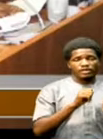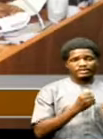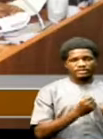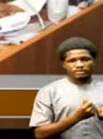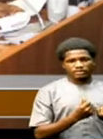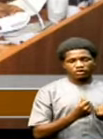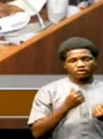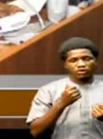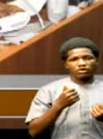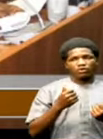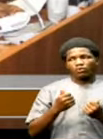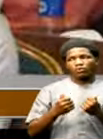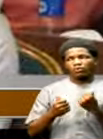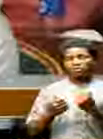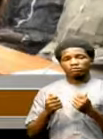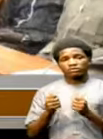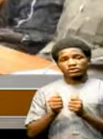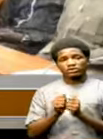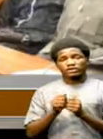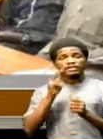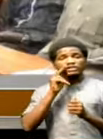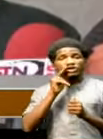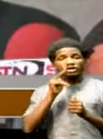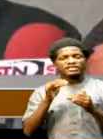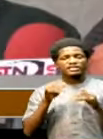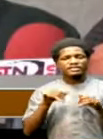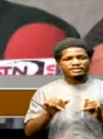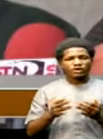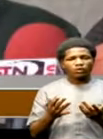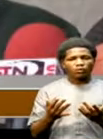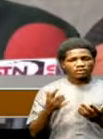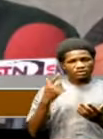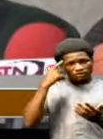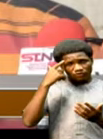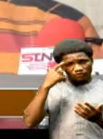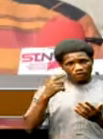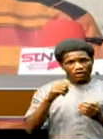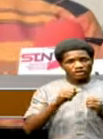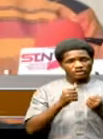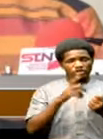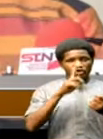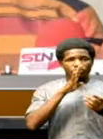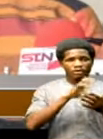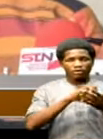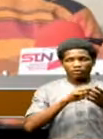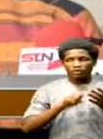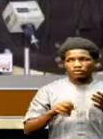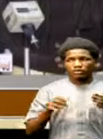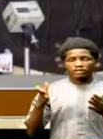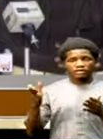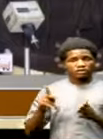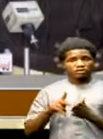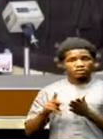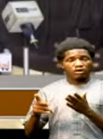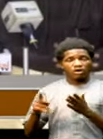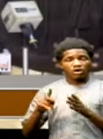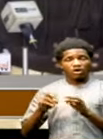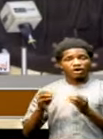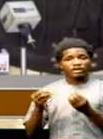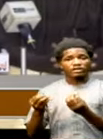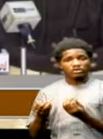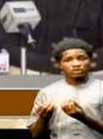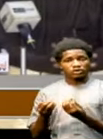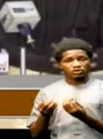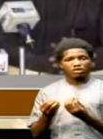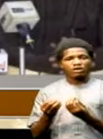decisive government measures aimed at reducing the proliferation of agencies, this coalition of civil society organizations is